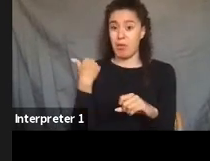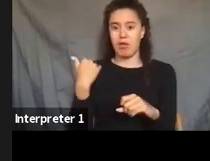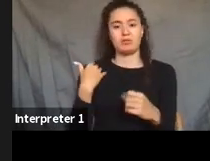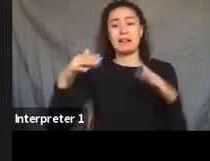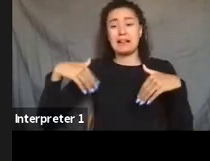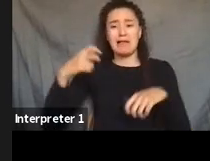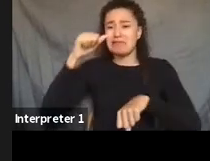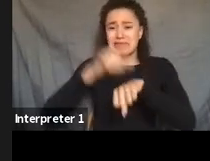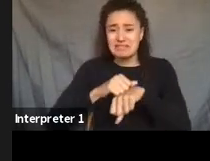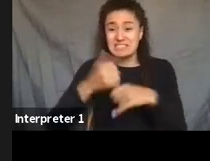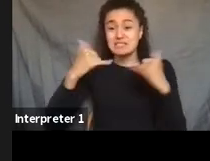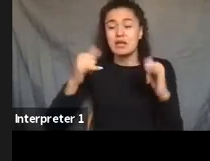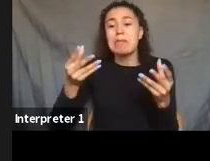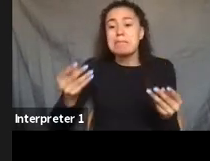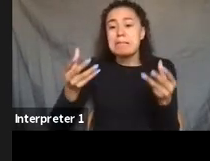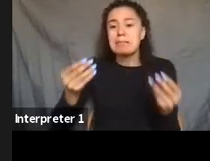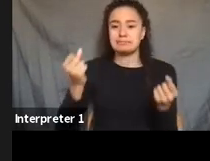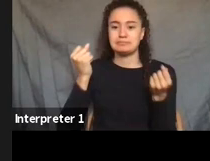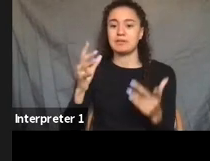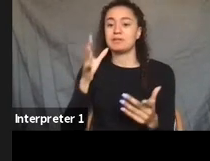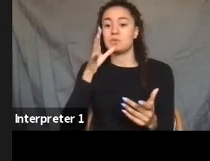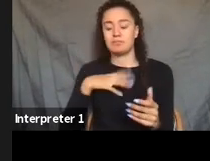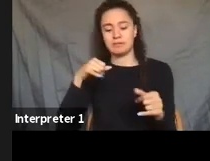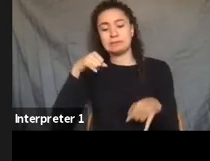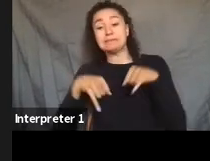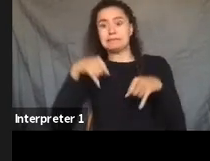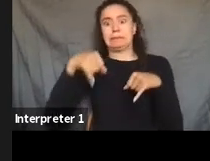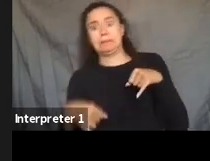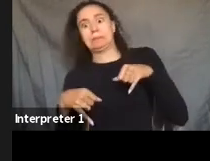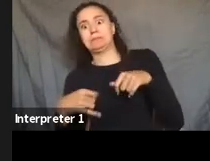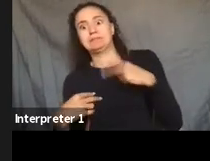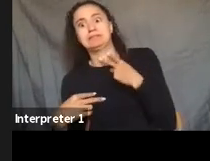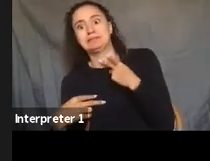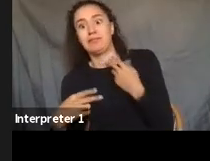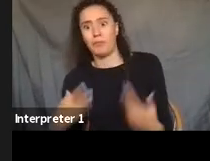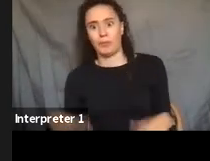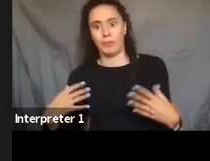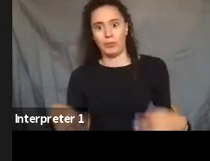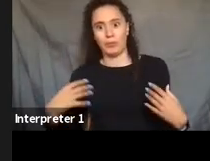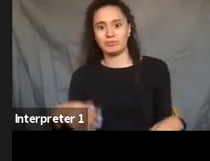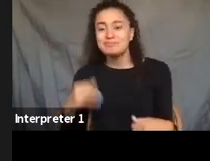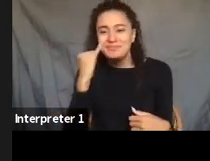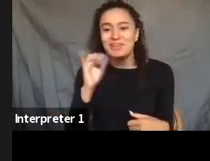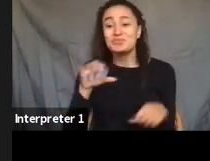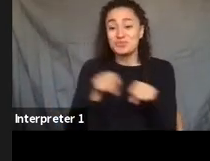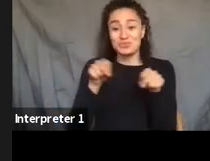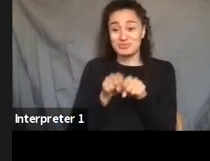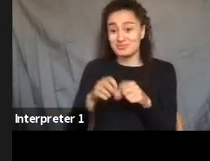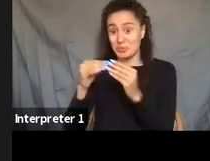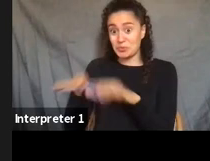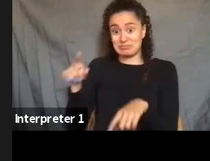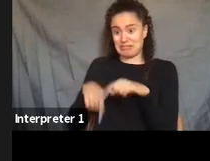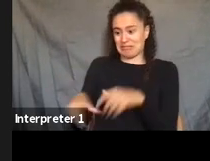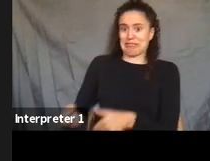many women wearing high heels lost their shoe. Oh my goodness, imagine losing your shoes. Whew.